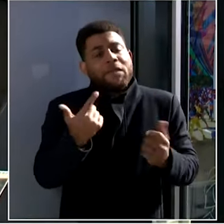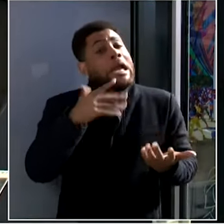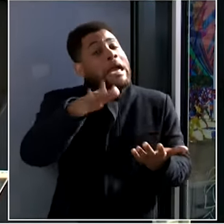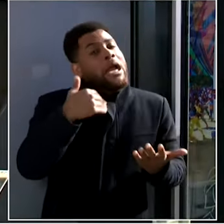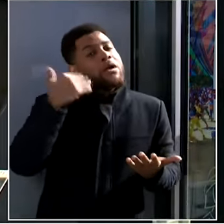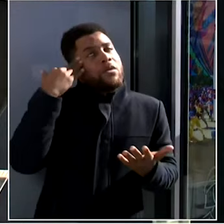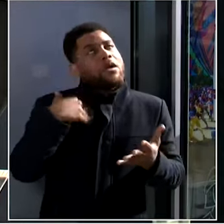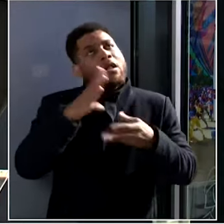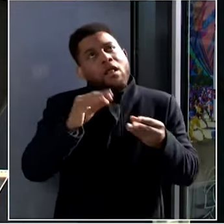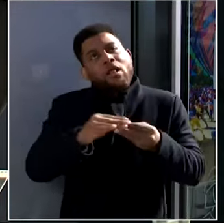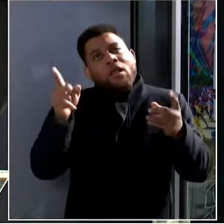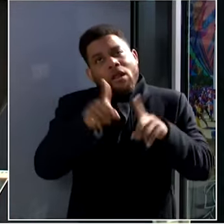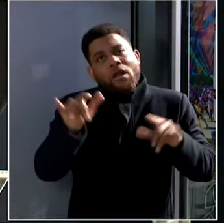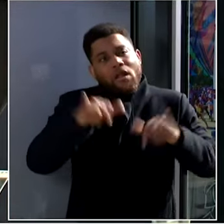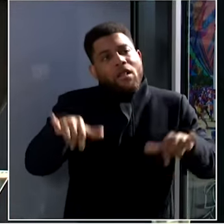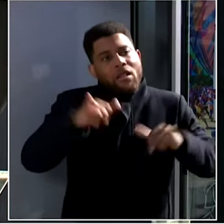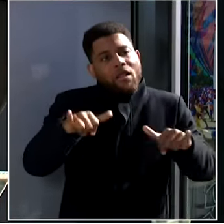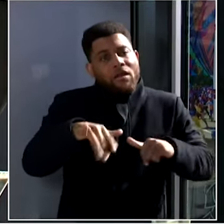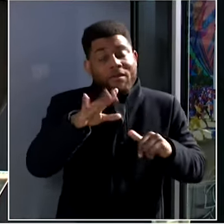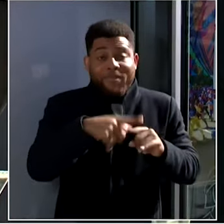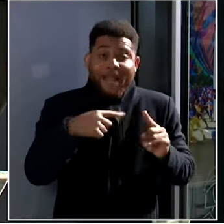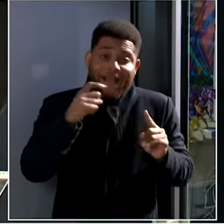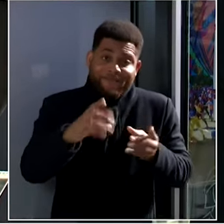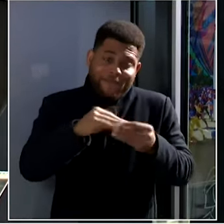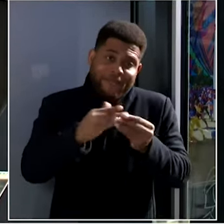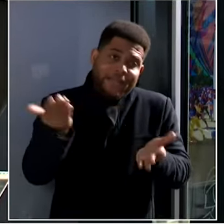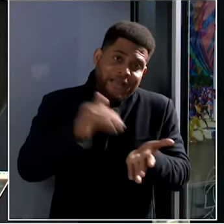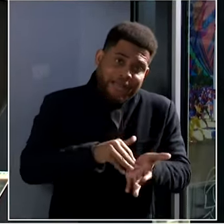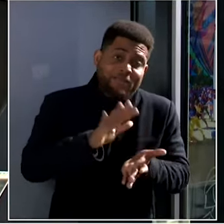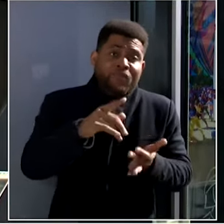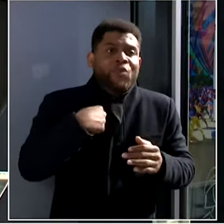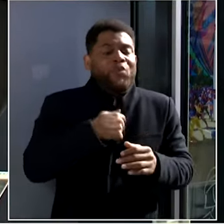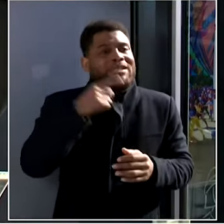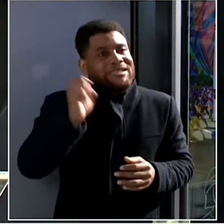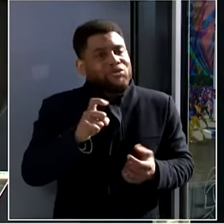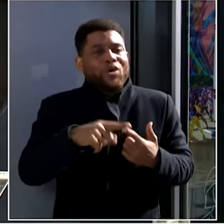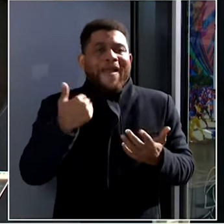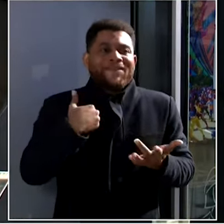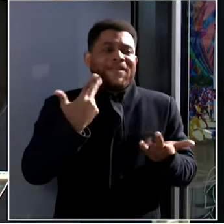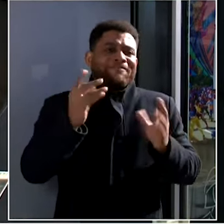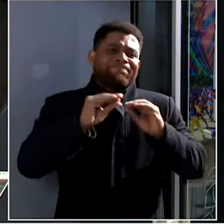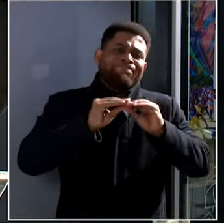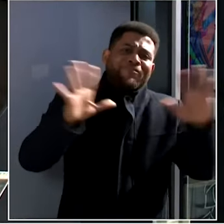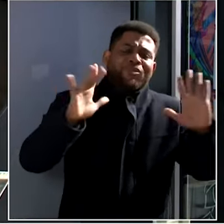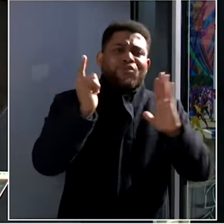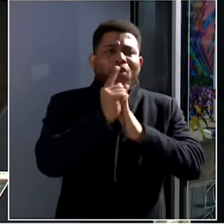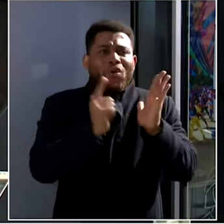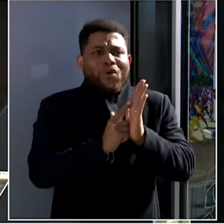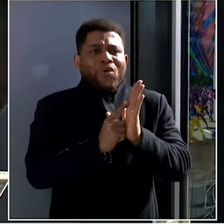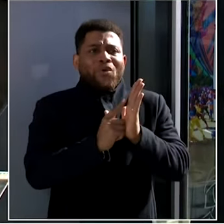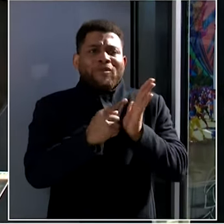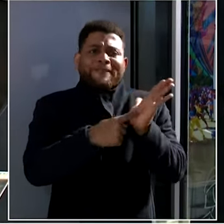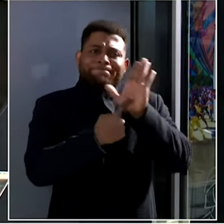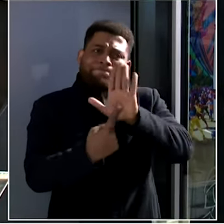ecosystem that's been disrupted for the last 8 years. So I would encourage you to take a look at a graphic that I